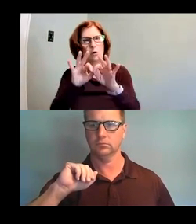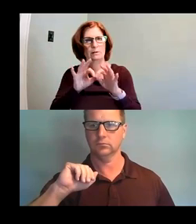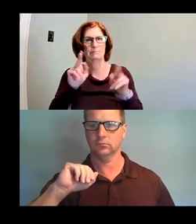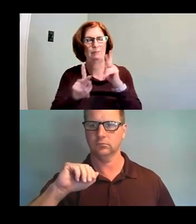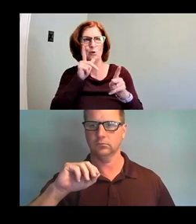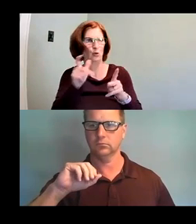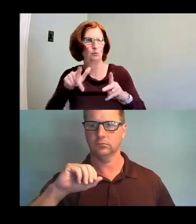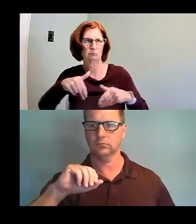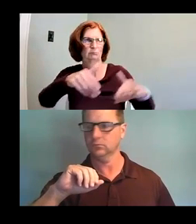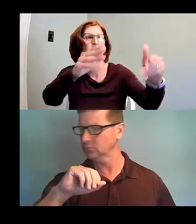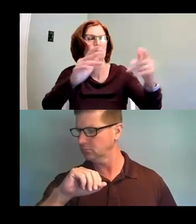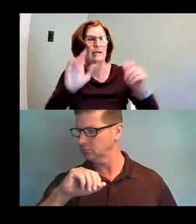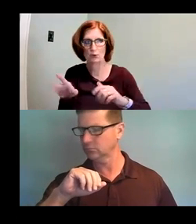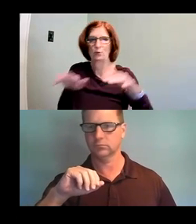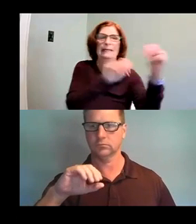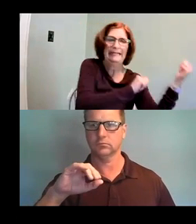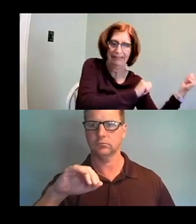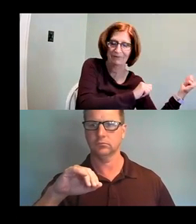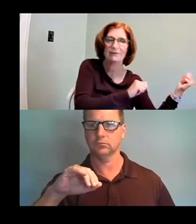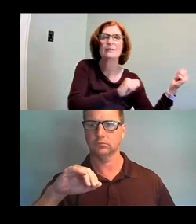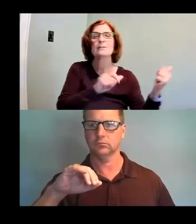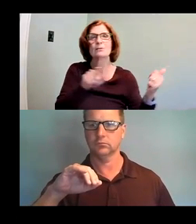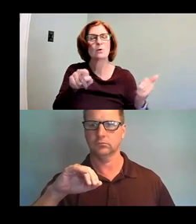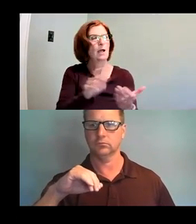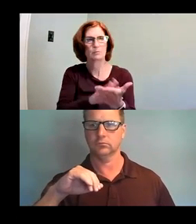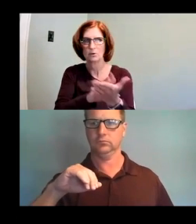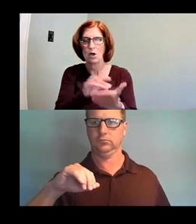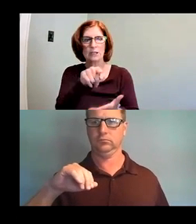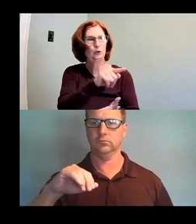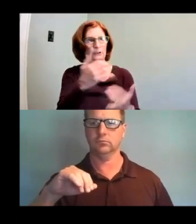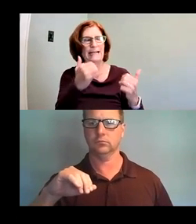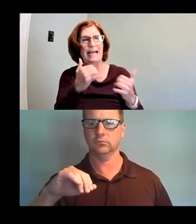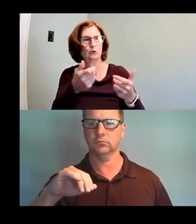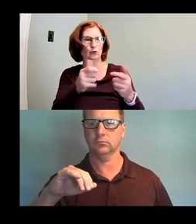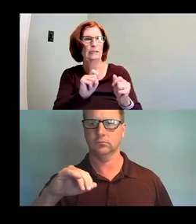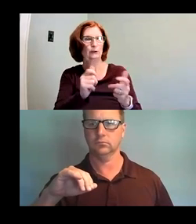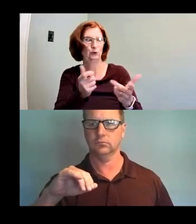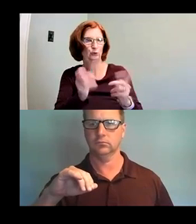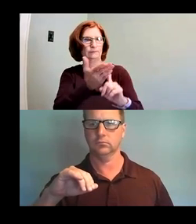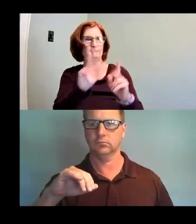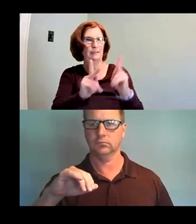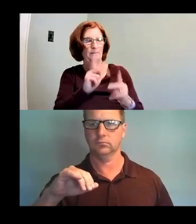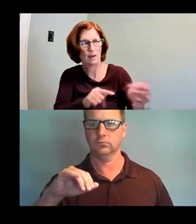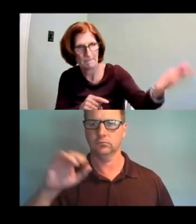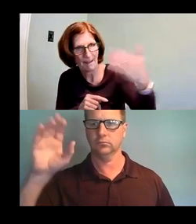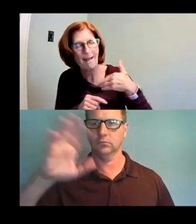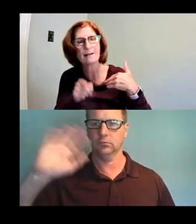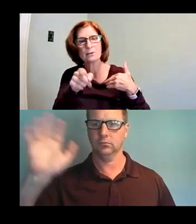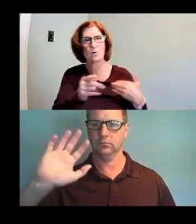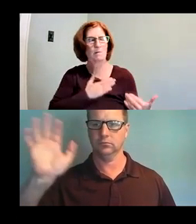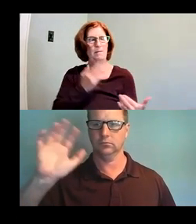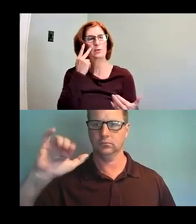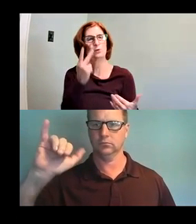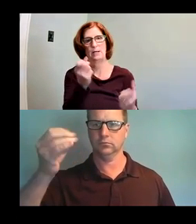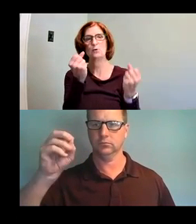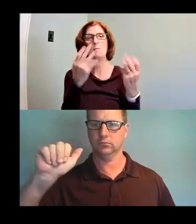appreciate and applaud the effort to bring people back and to continue to up those numbers as more units become available.